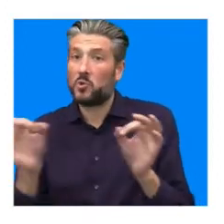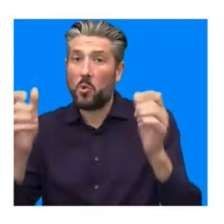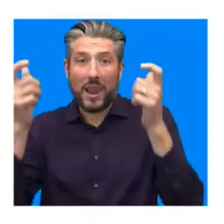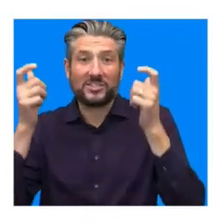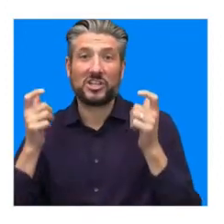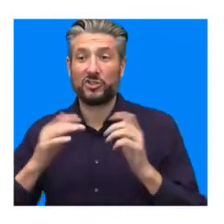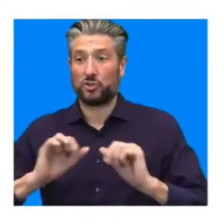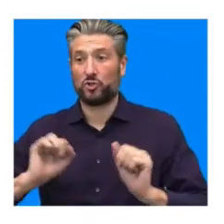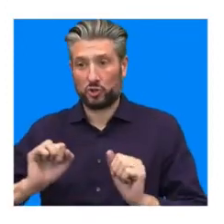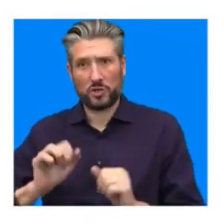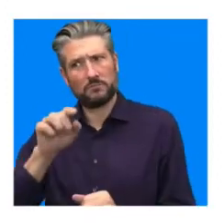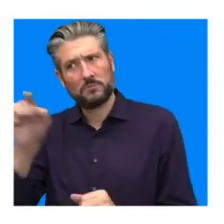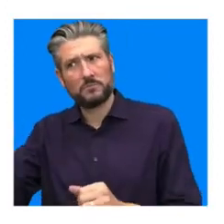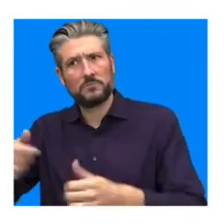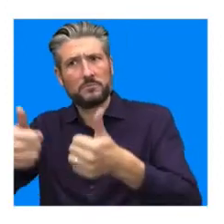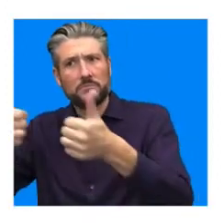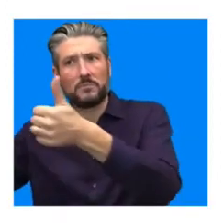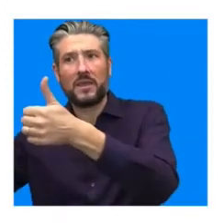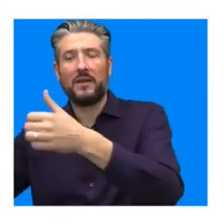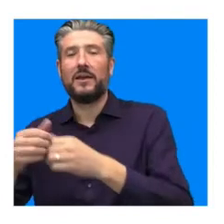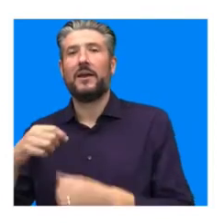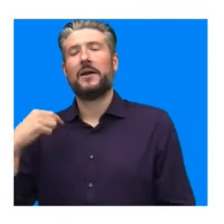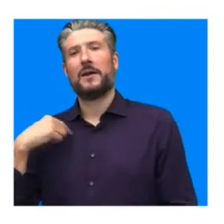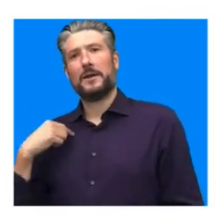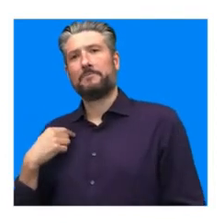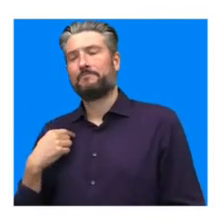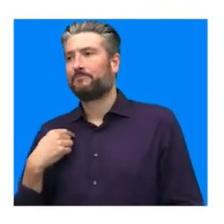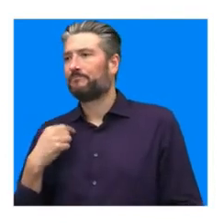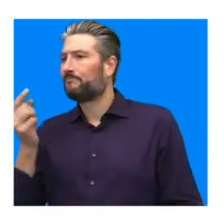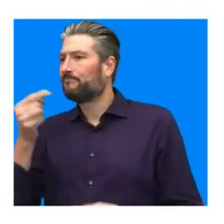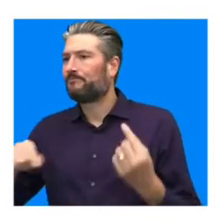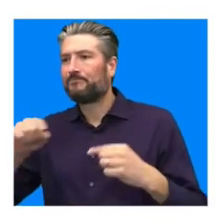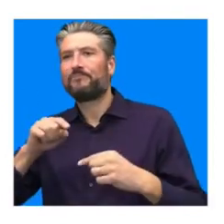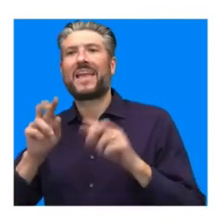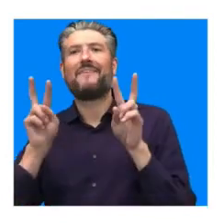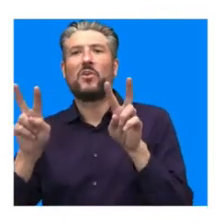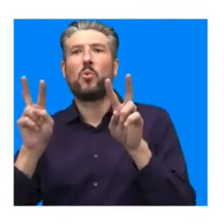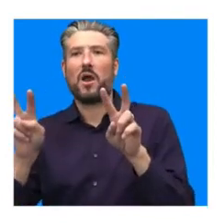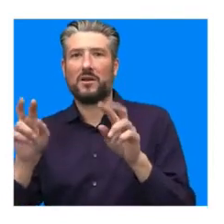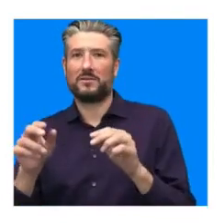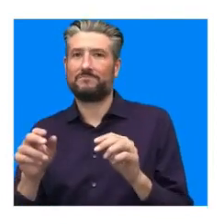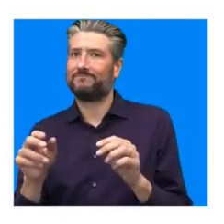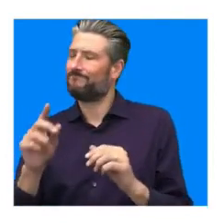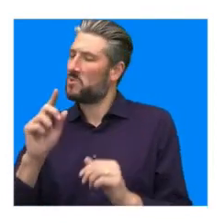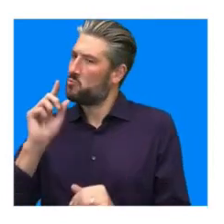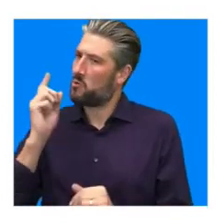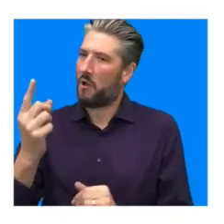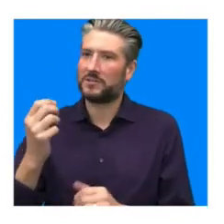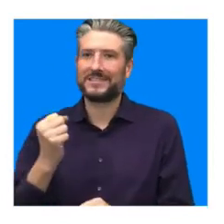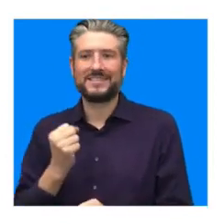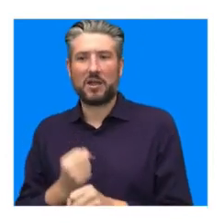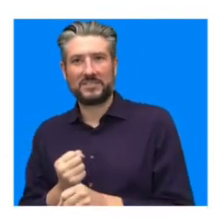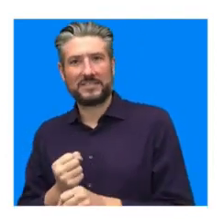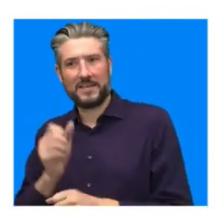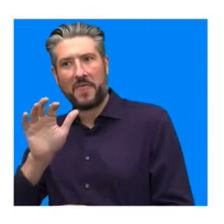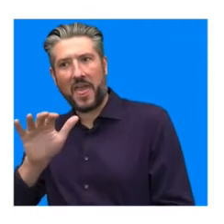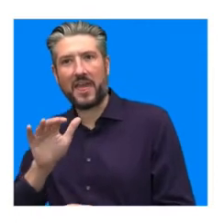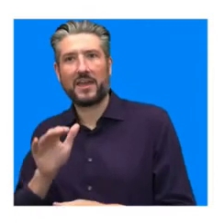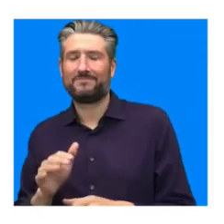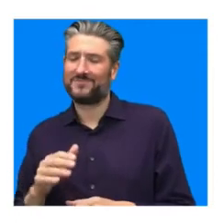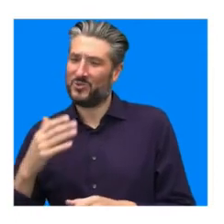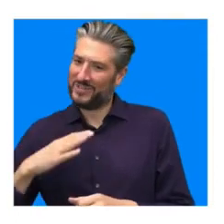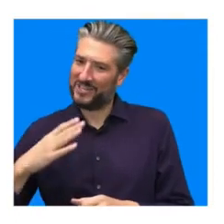that as a sort of viewer, you can't rely on that stuff being there at the moment, and you need to be able to really. Yeah.